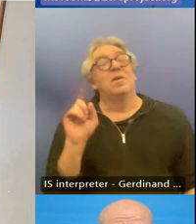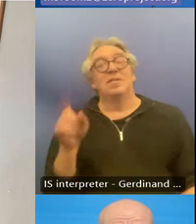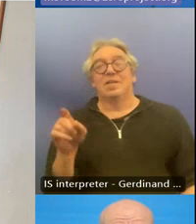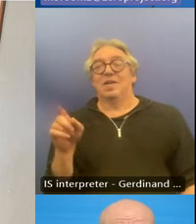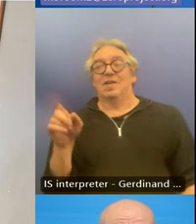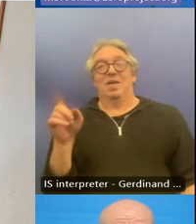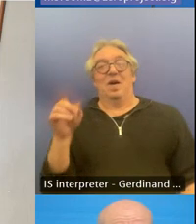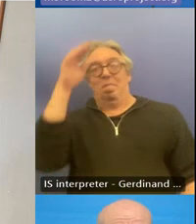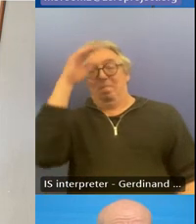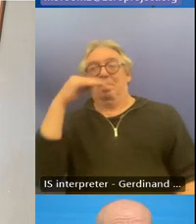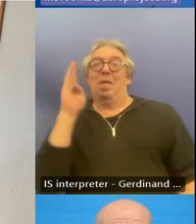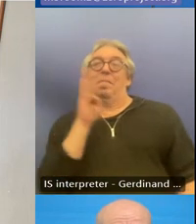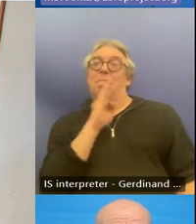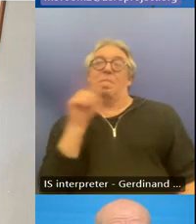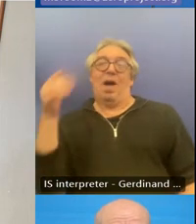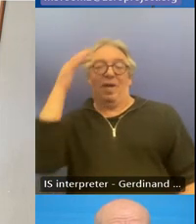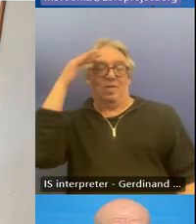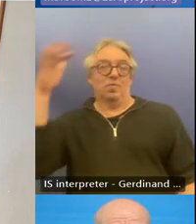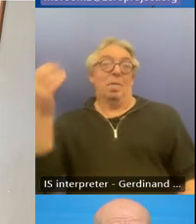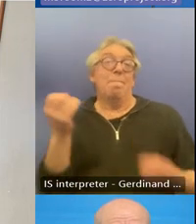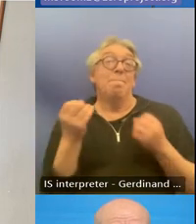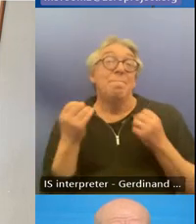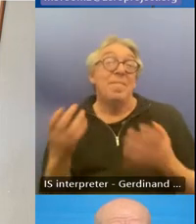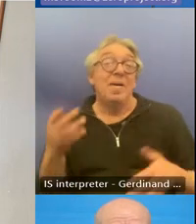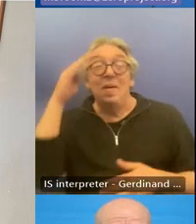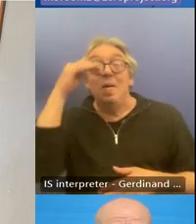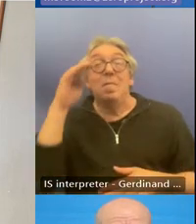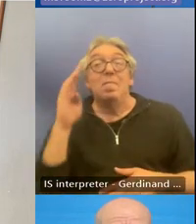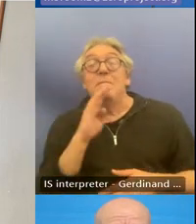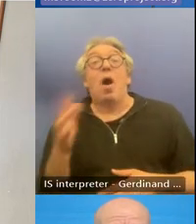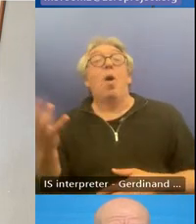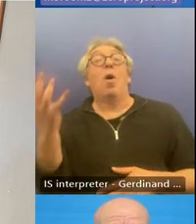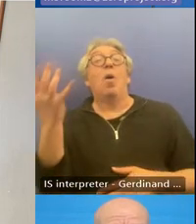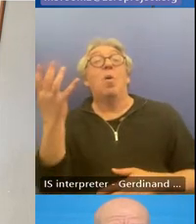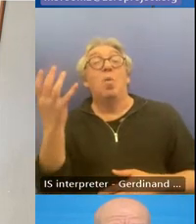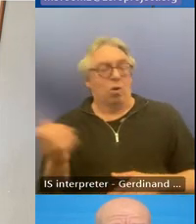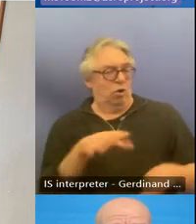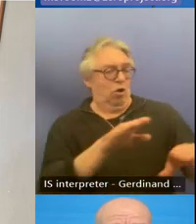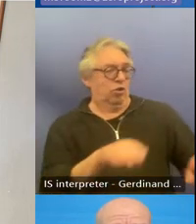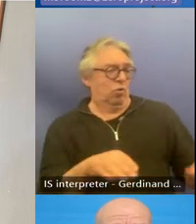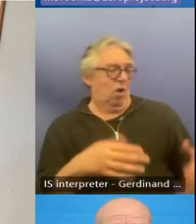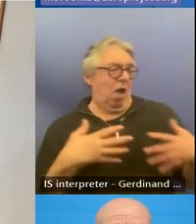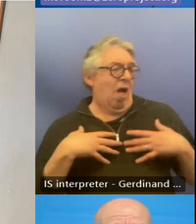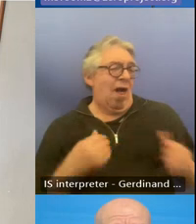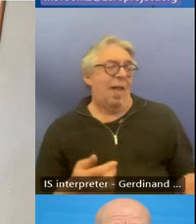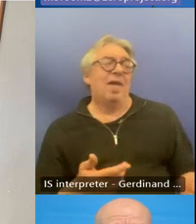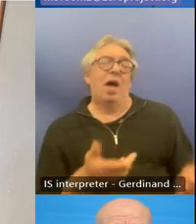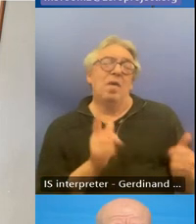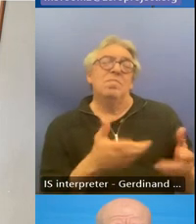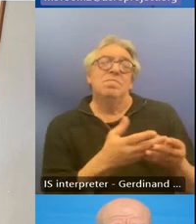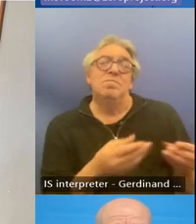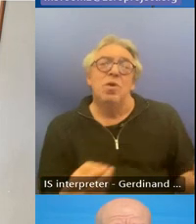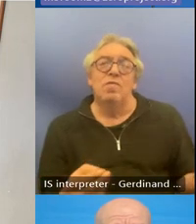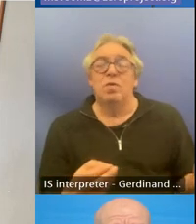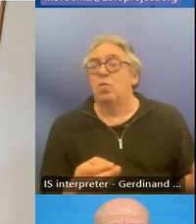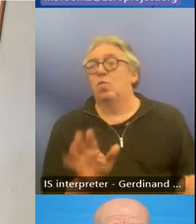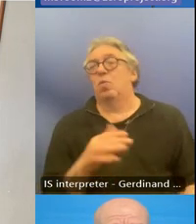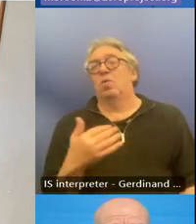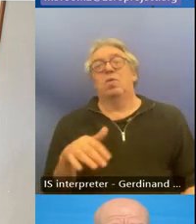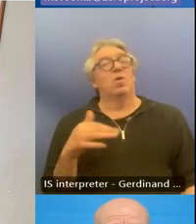cured. When you speak about education, it's something difficult. So that's why parents' participation is very important.